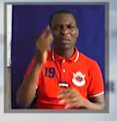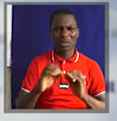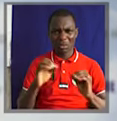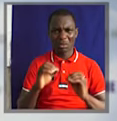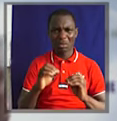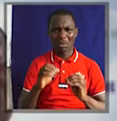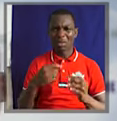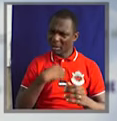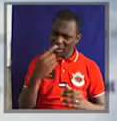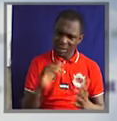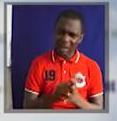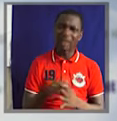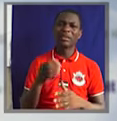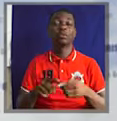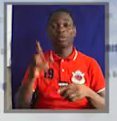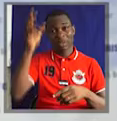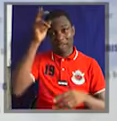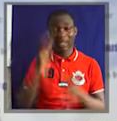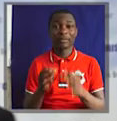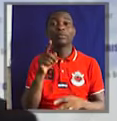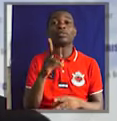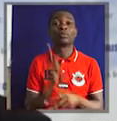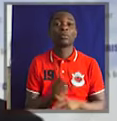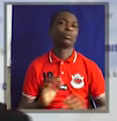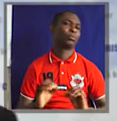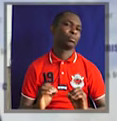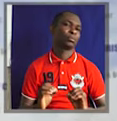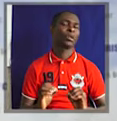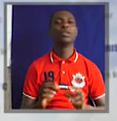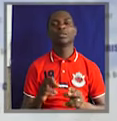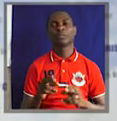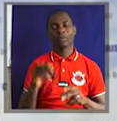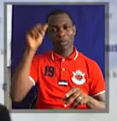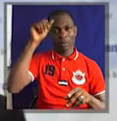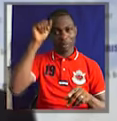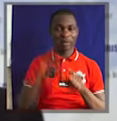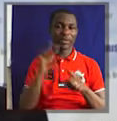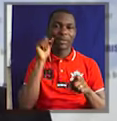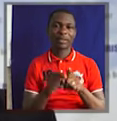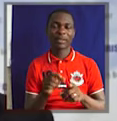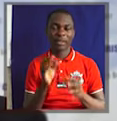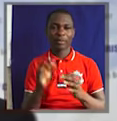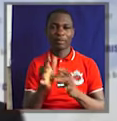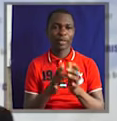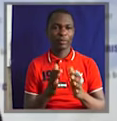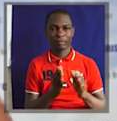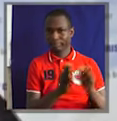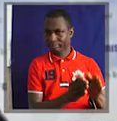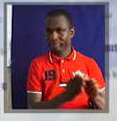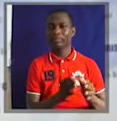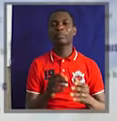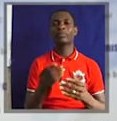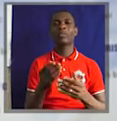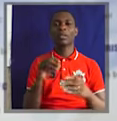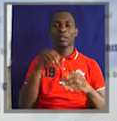I say your BB generational curses. Me da papa ah wo cheme. Sa wi Bible eto nche kakra. Sa